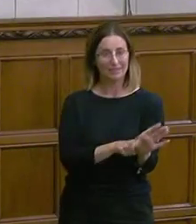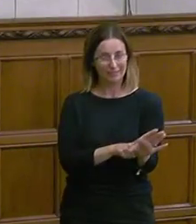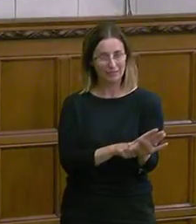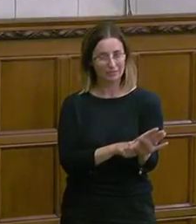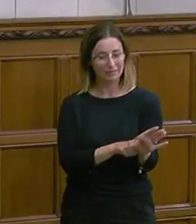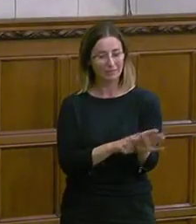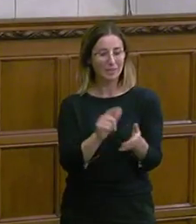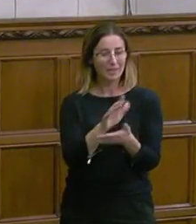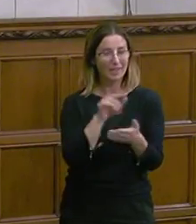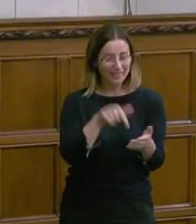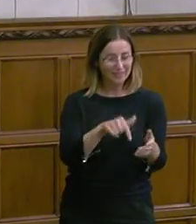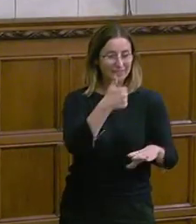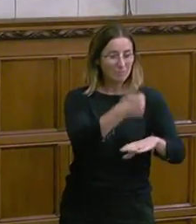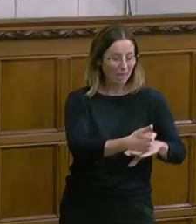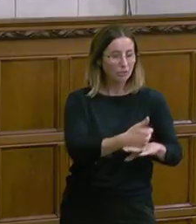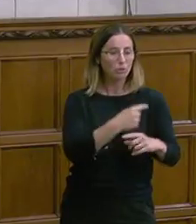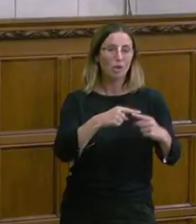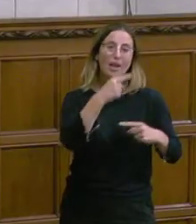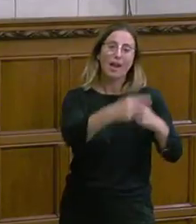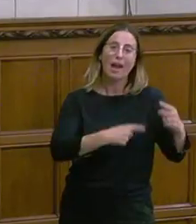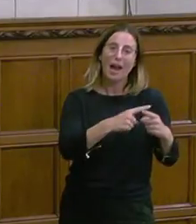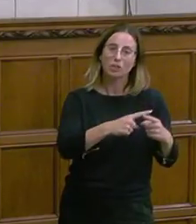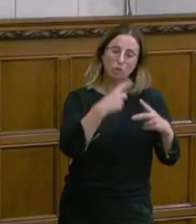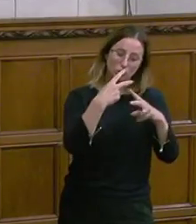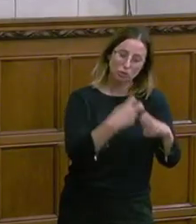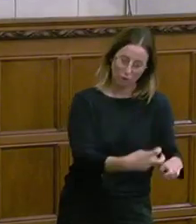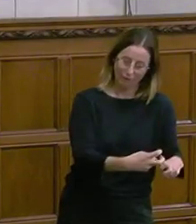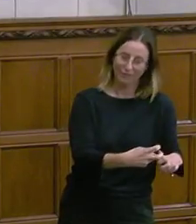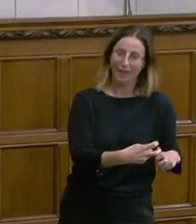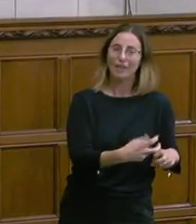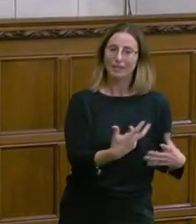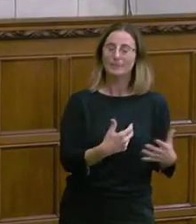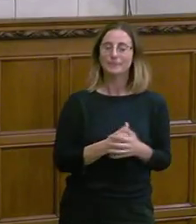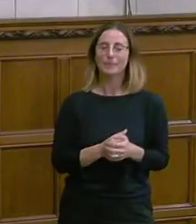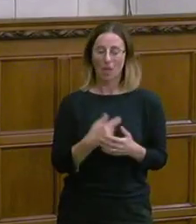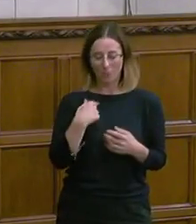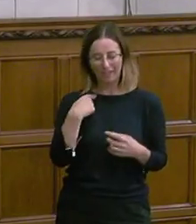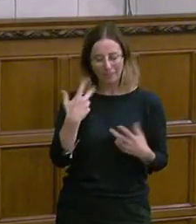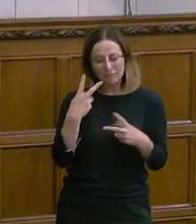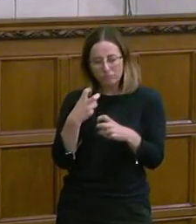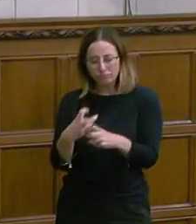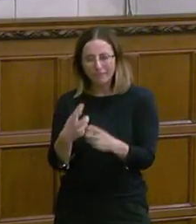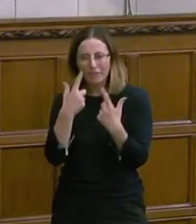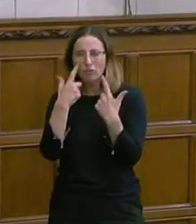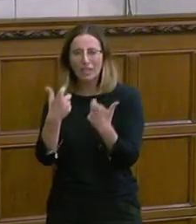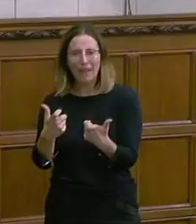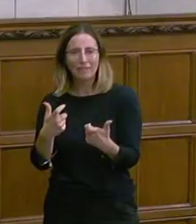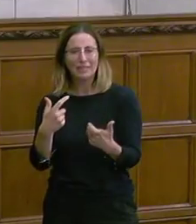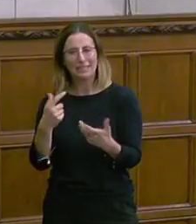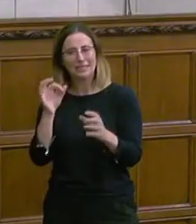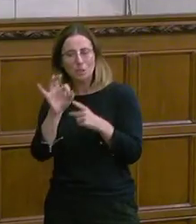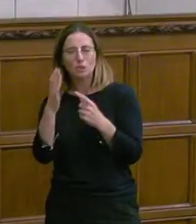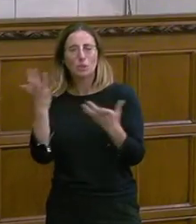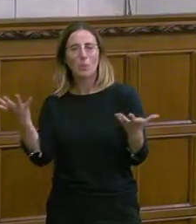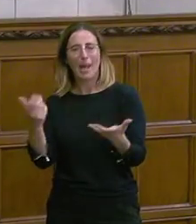is based on an annual survey of local authority specialist educational services, and we'll look at it very carefully, especially in my discussion with